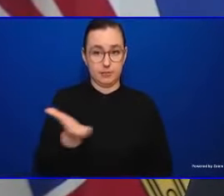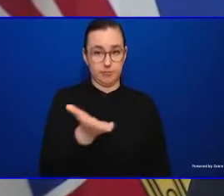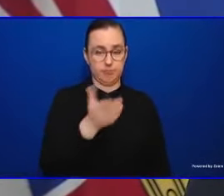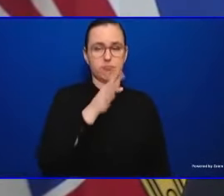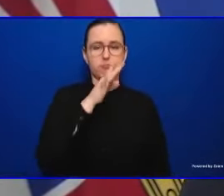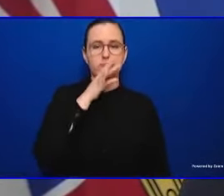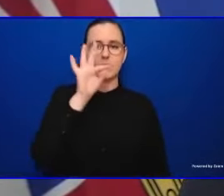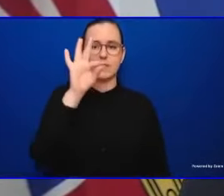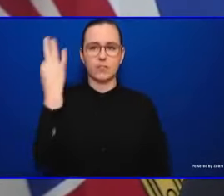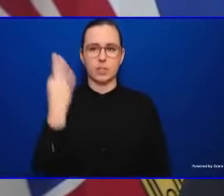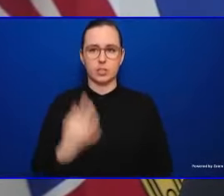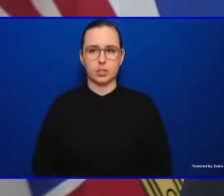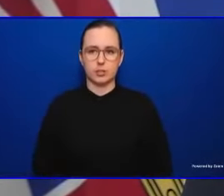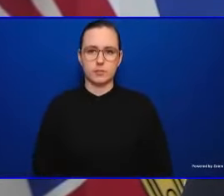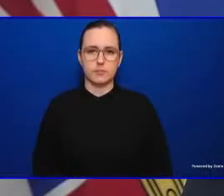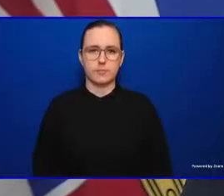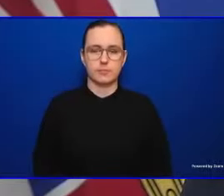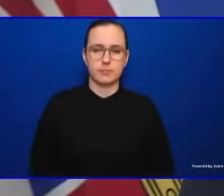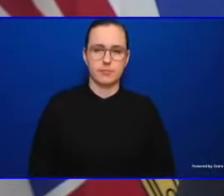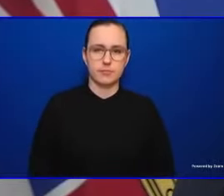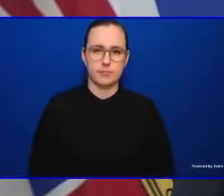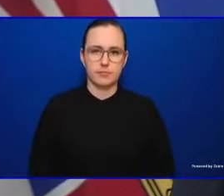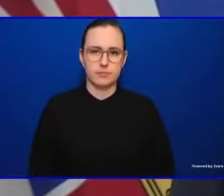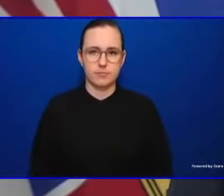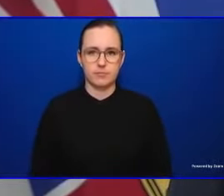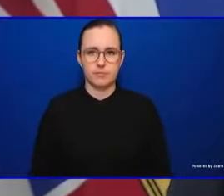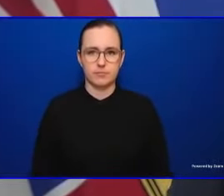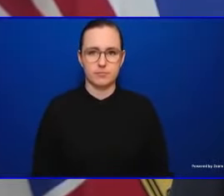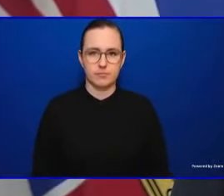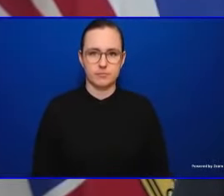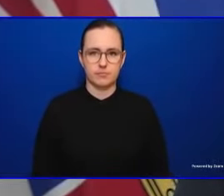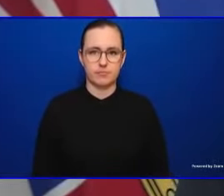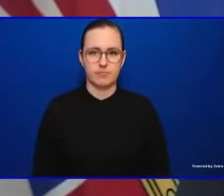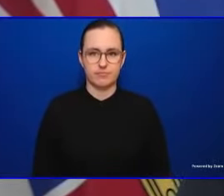Ce que la Dr. Henry vient de dire, c'est que des gens qui ont